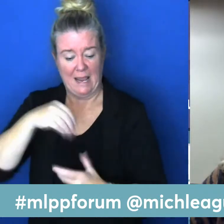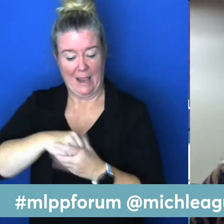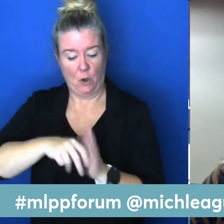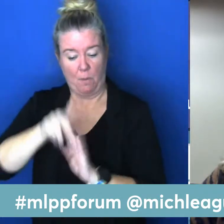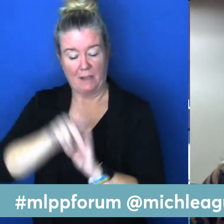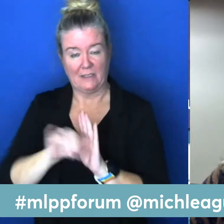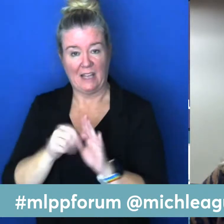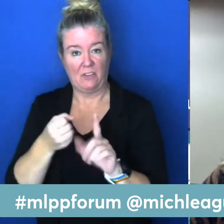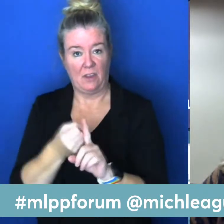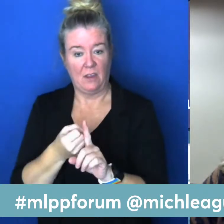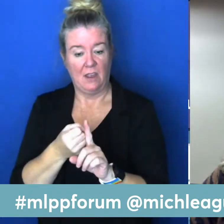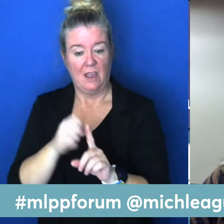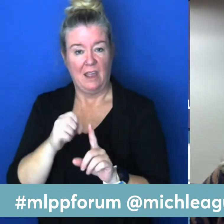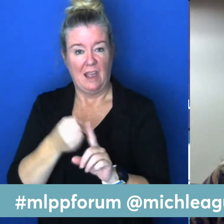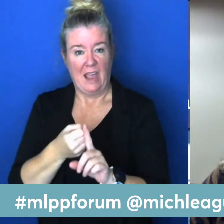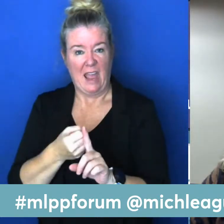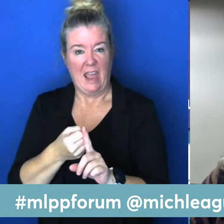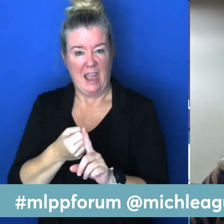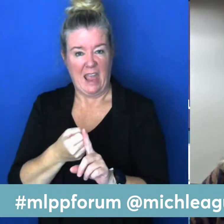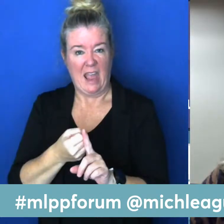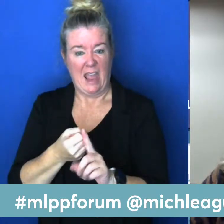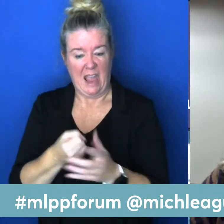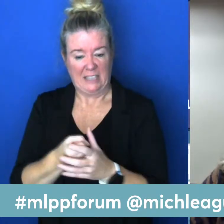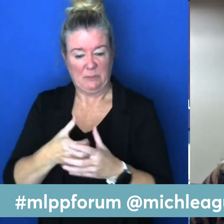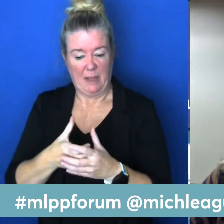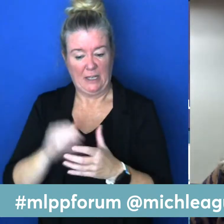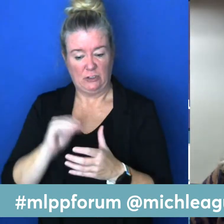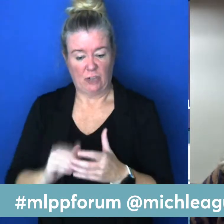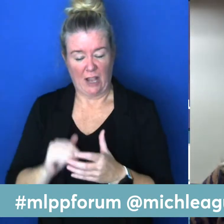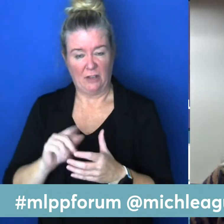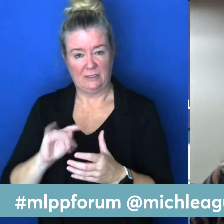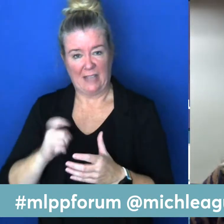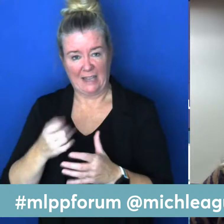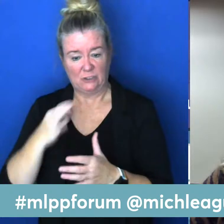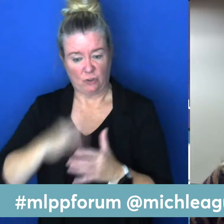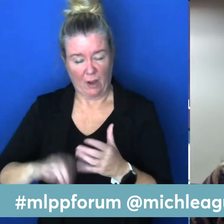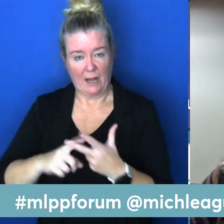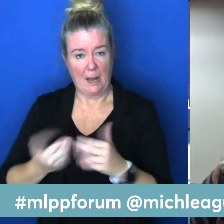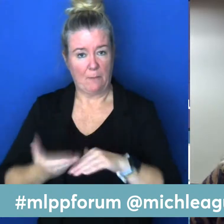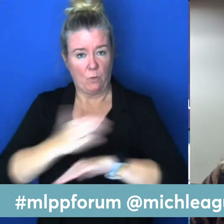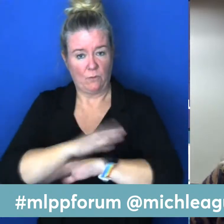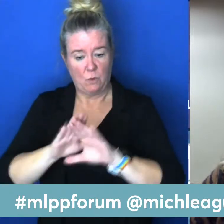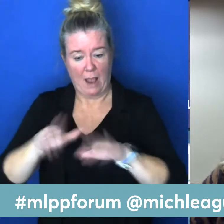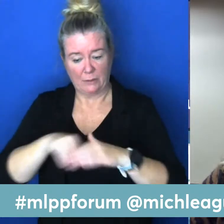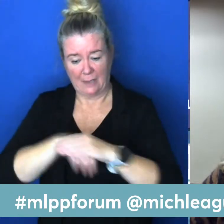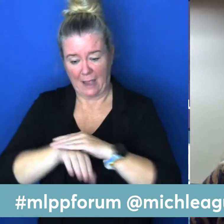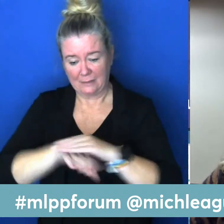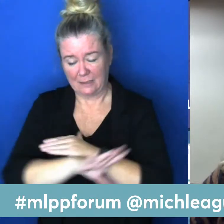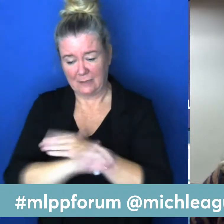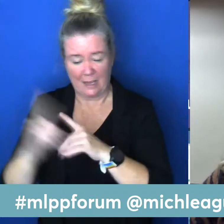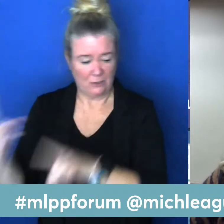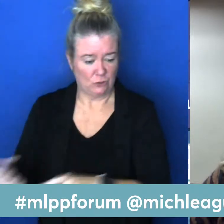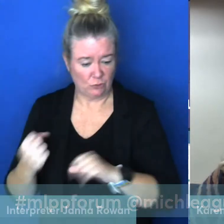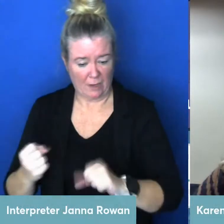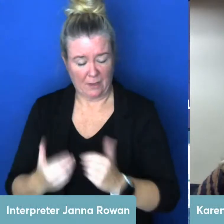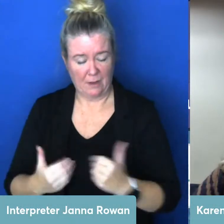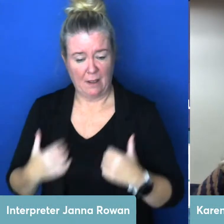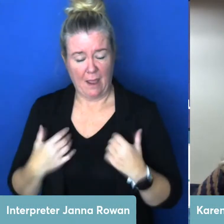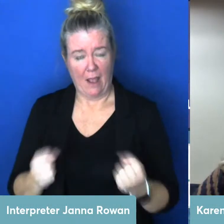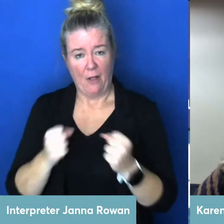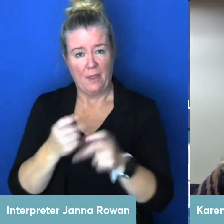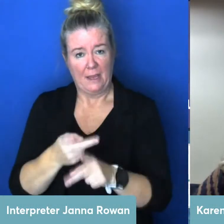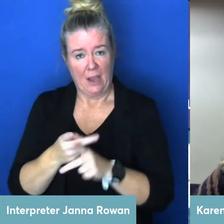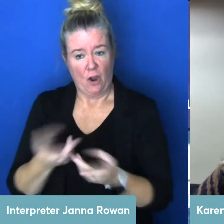the expanded child tax credit, improvements to housing access, and strengthened healthcare coverage